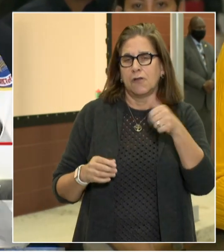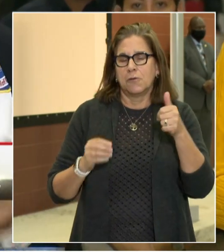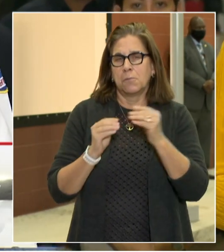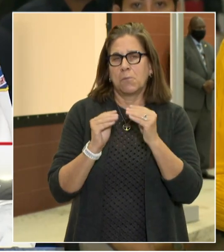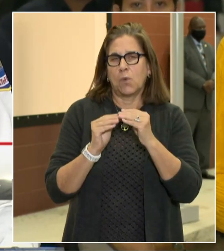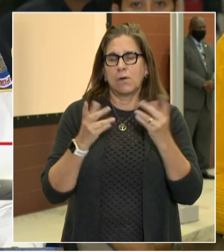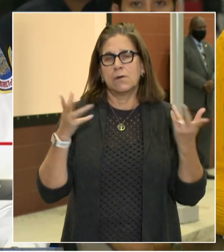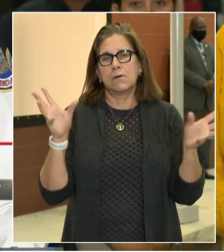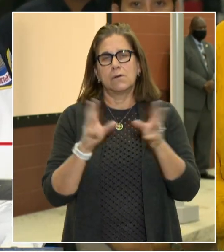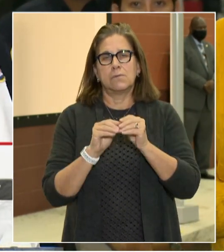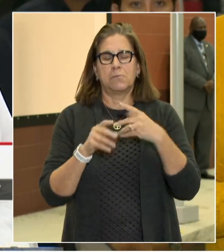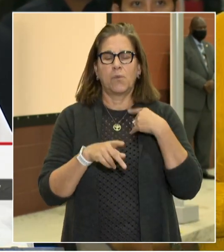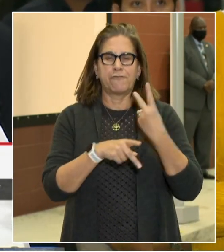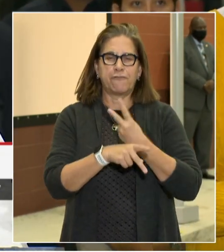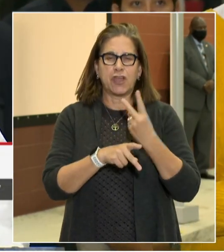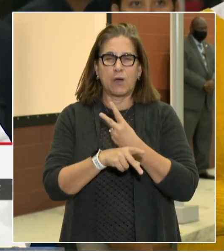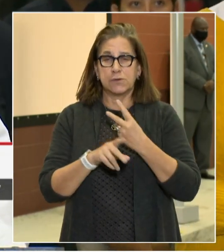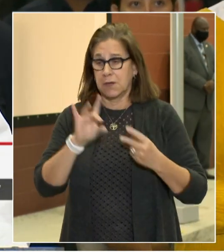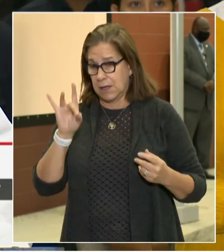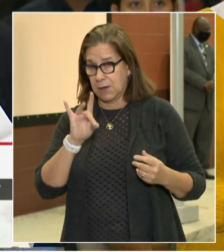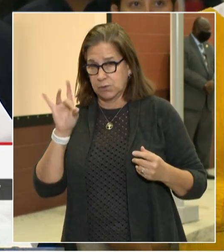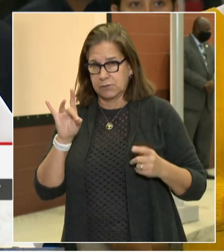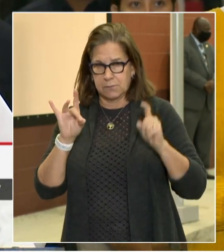initial 8-hour course.